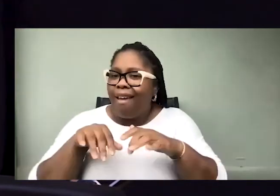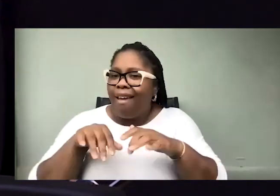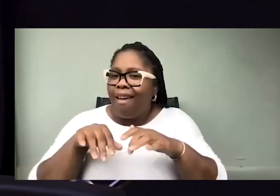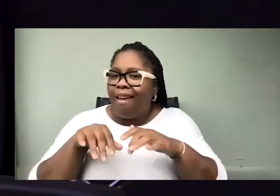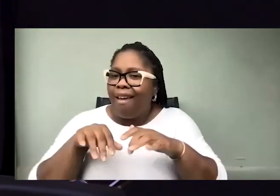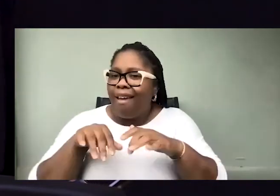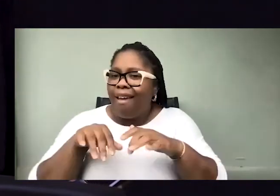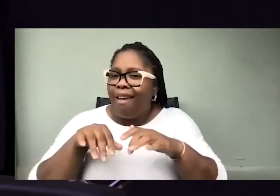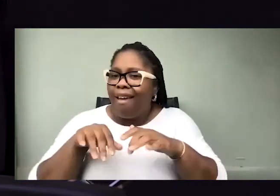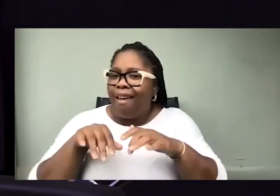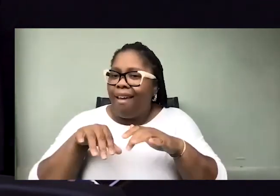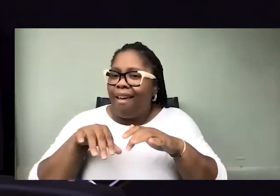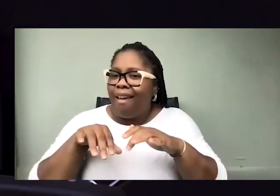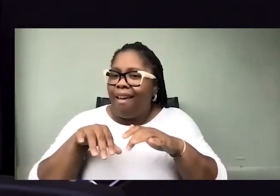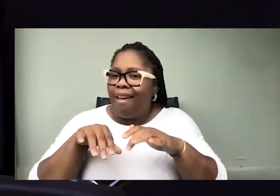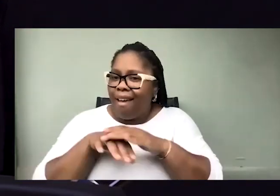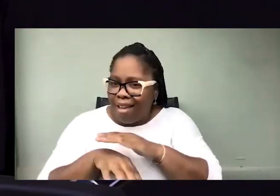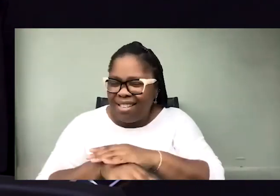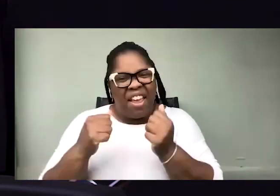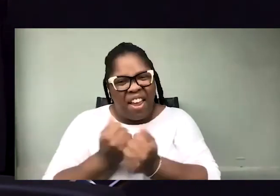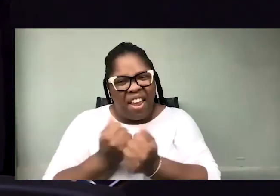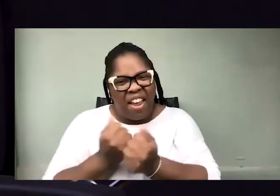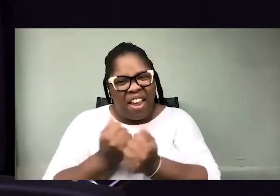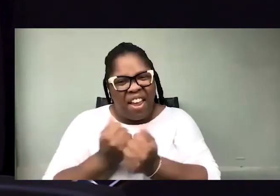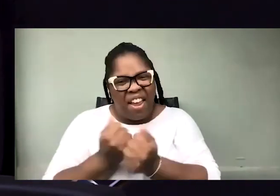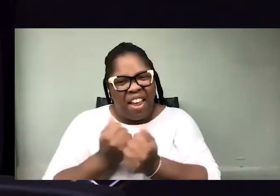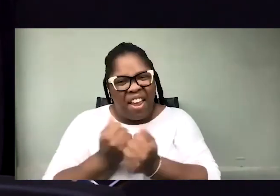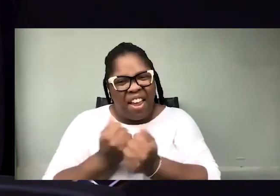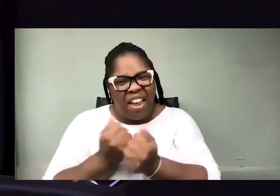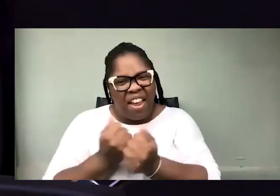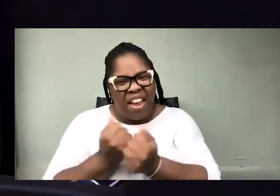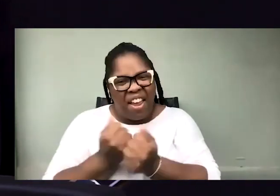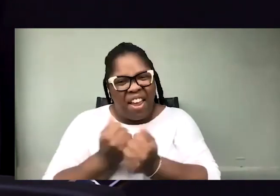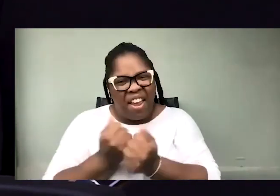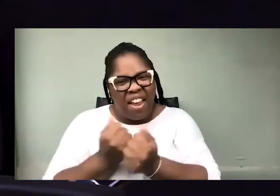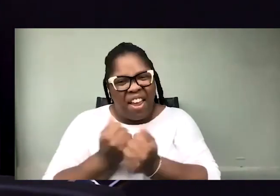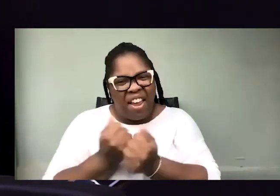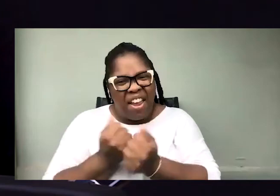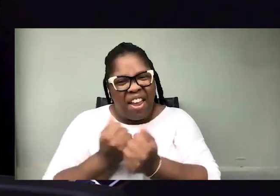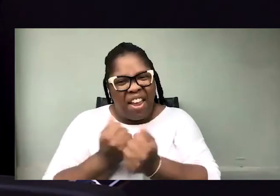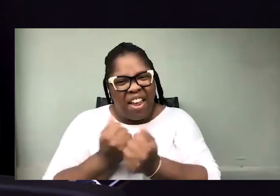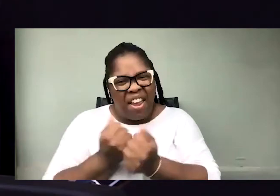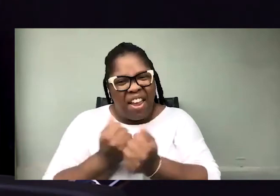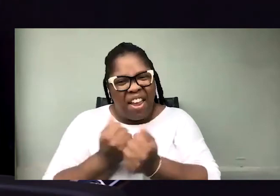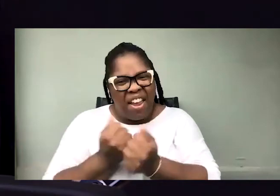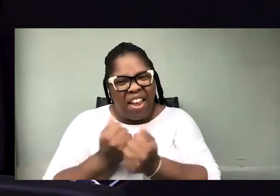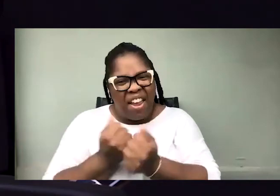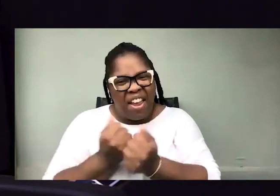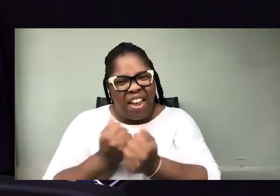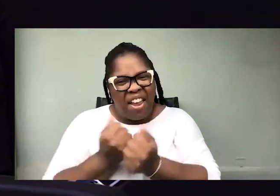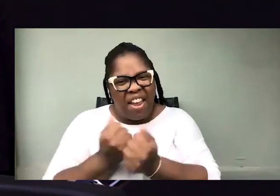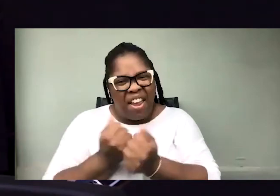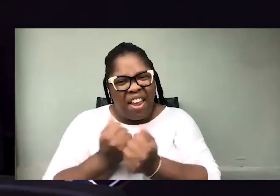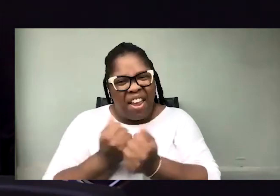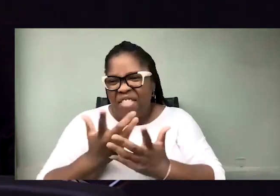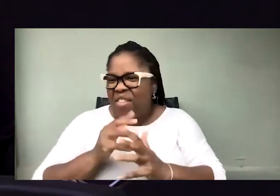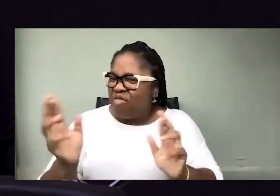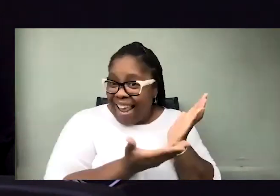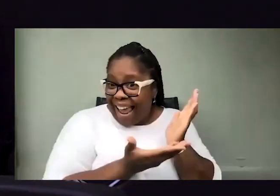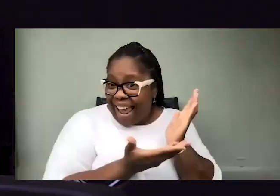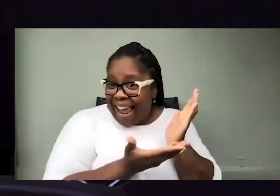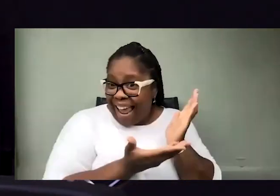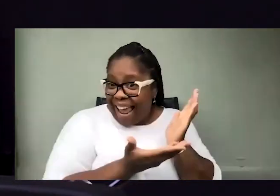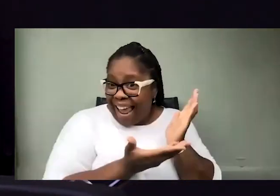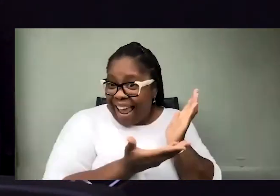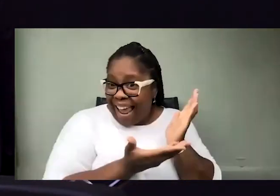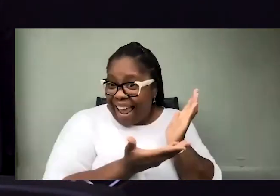this together. We're designing with a lens of equity, diversity, inclusion, and making sure that this is